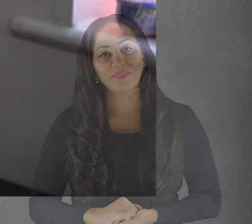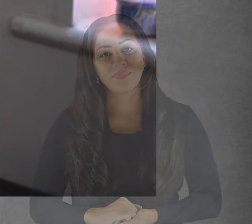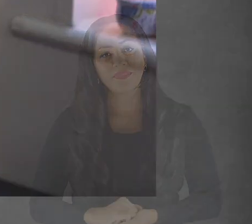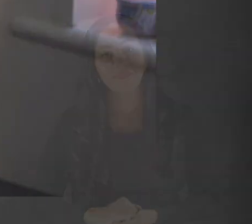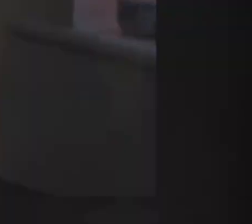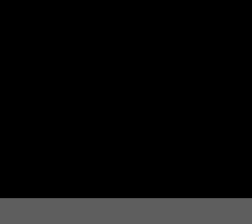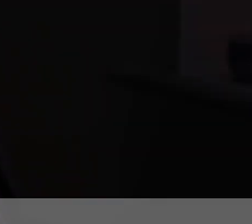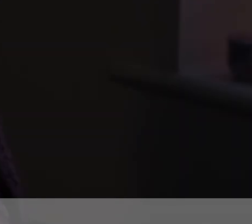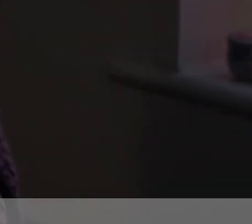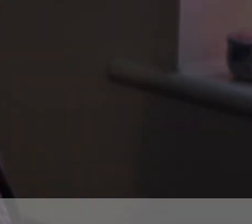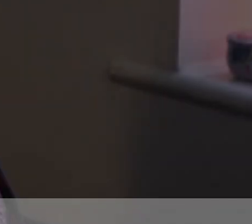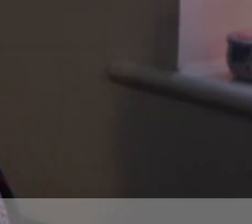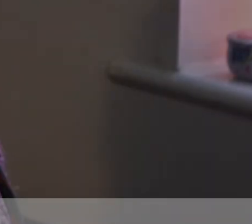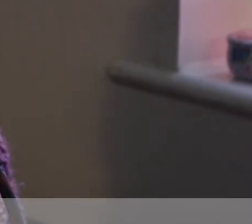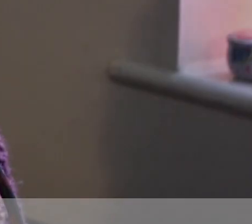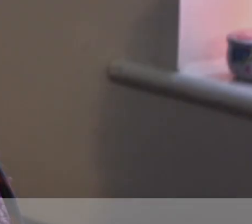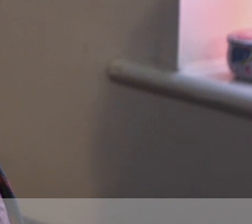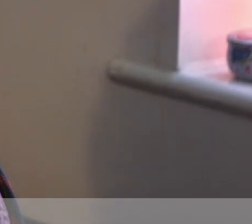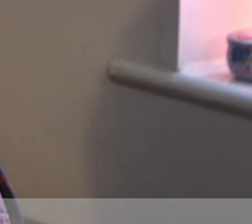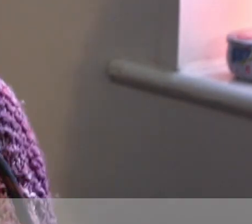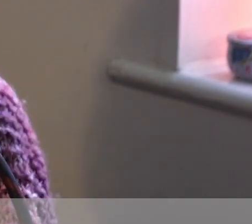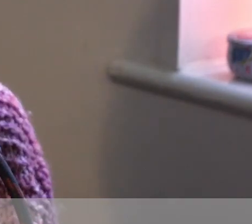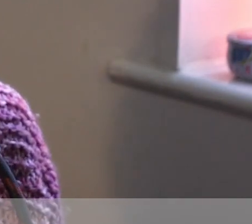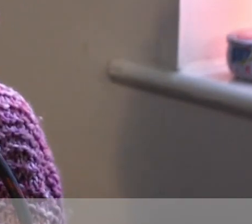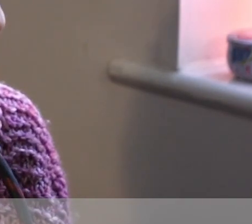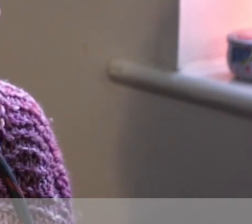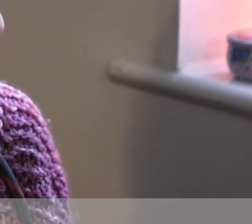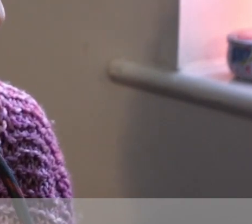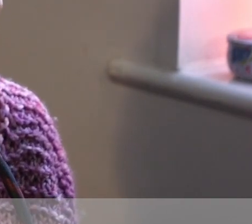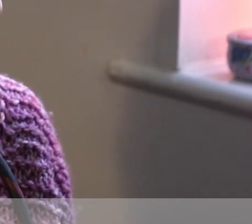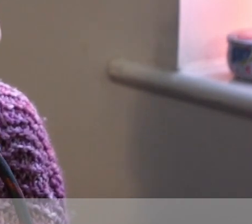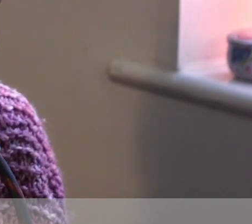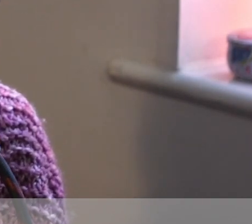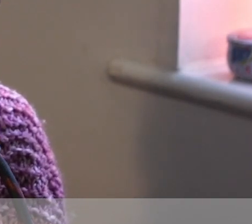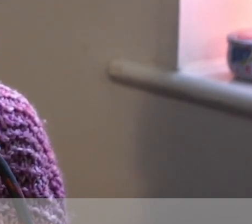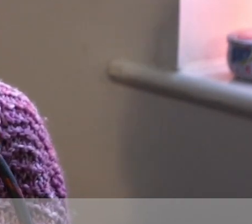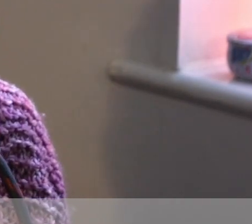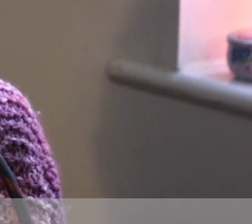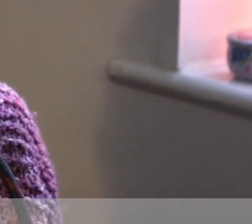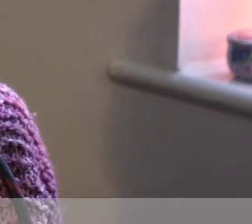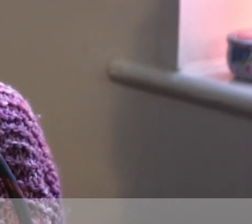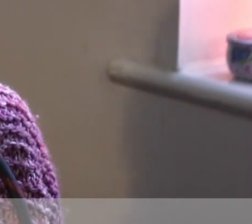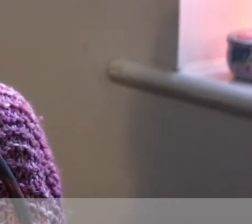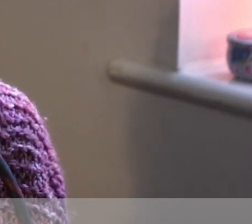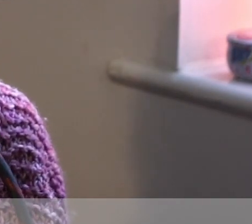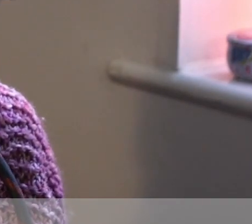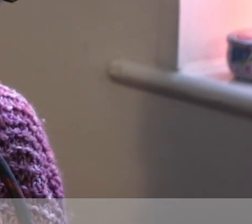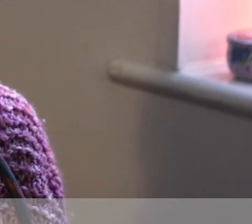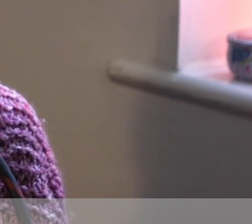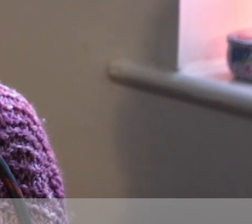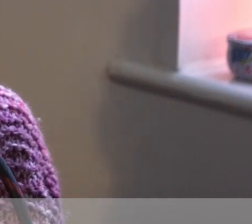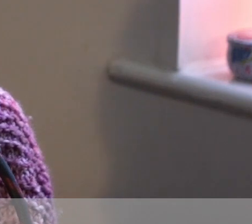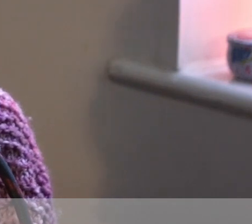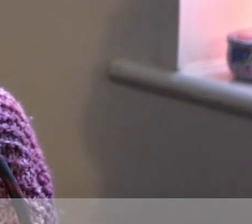this idea came from. Let the music hold. When the walls sagged with names, bronze plates